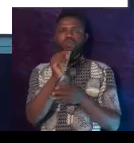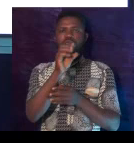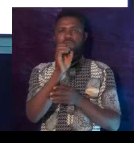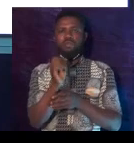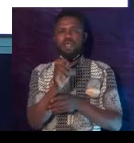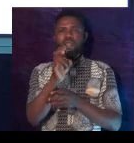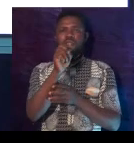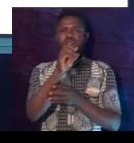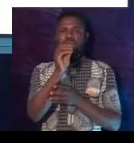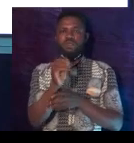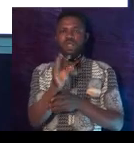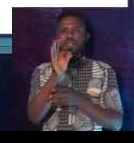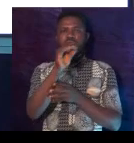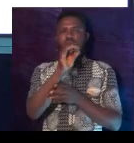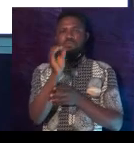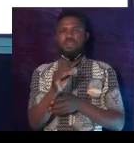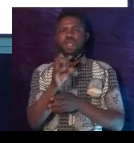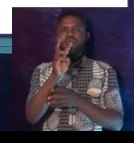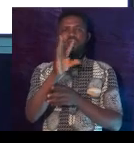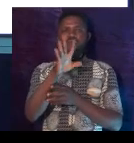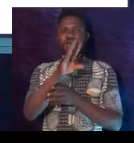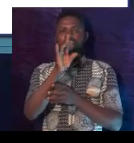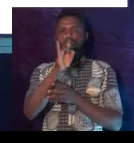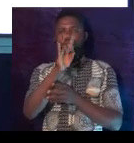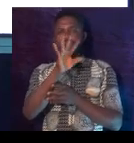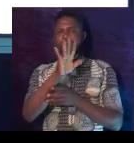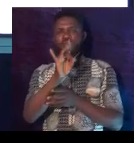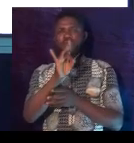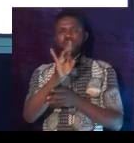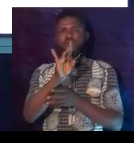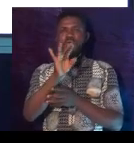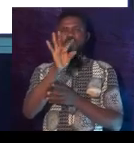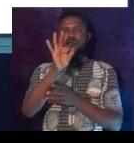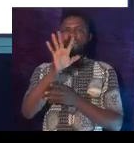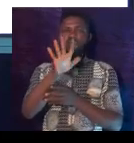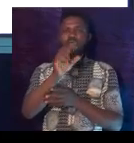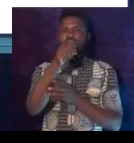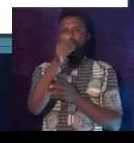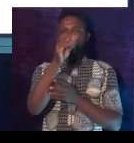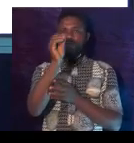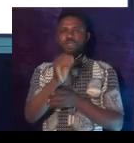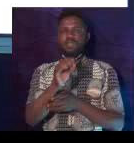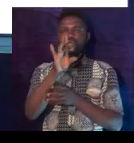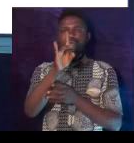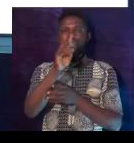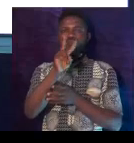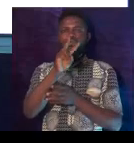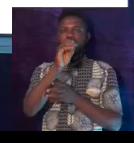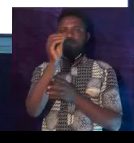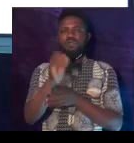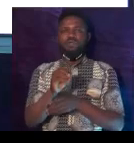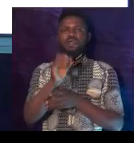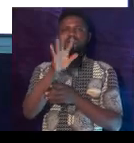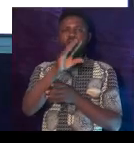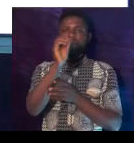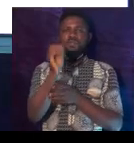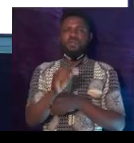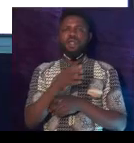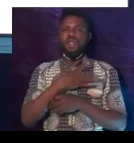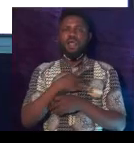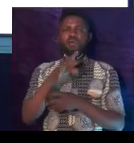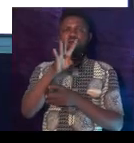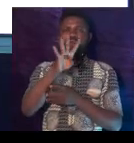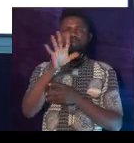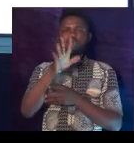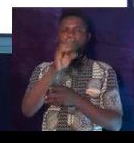scoring 20%, 30%, 90%, very good, 65, 78, 95, 10%, 82, 55%,